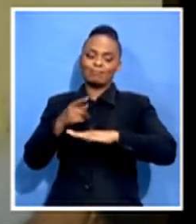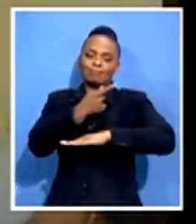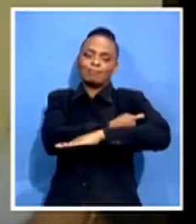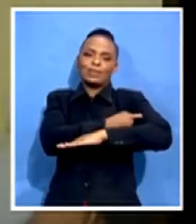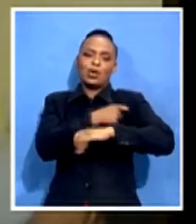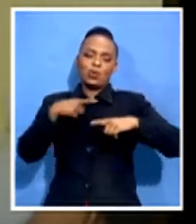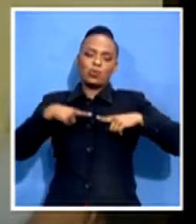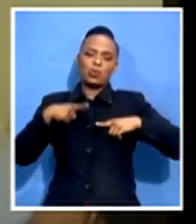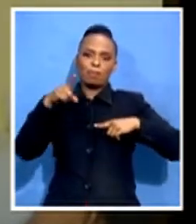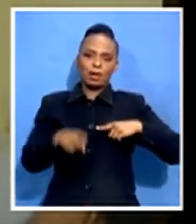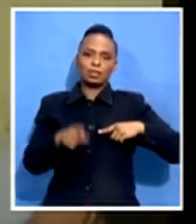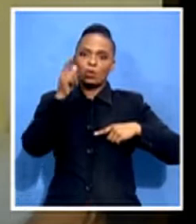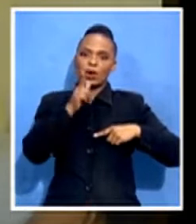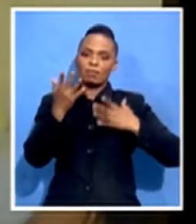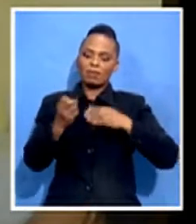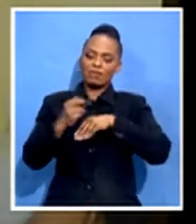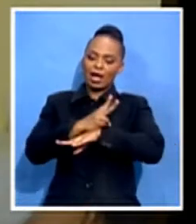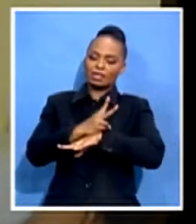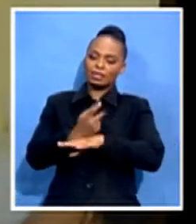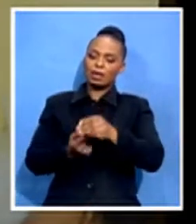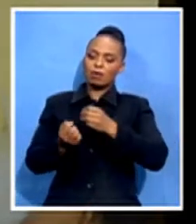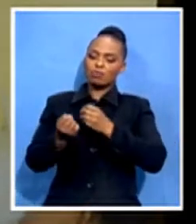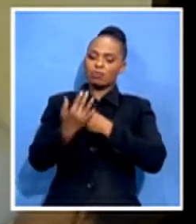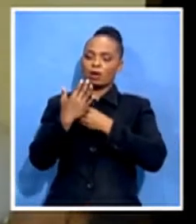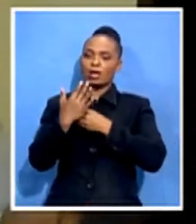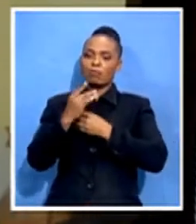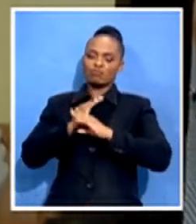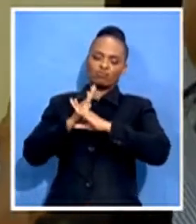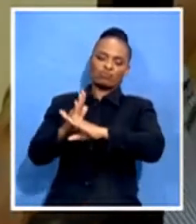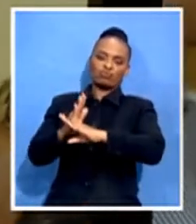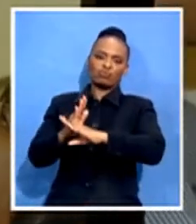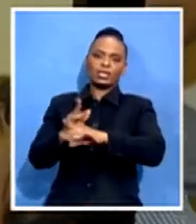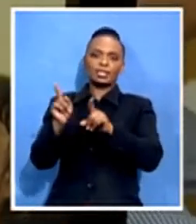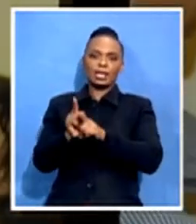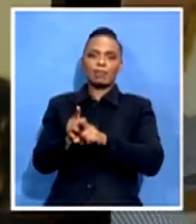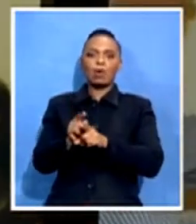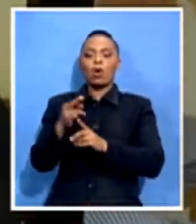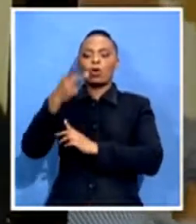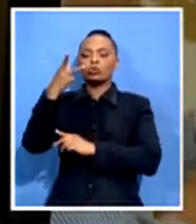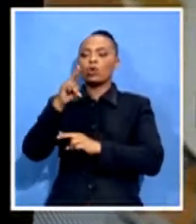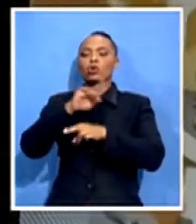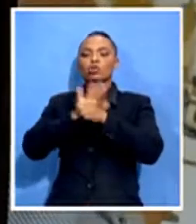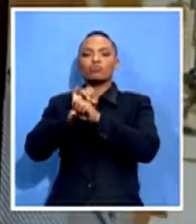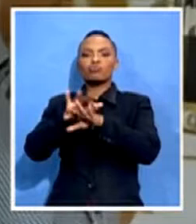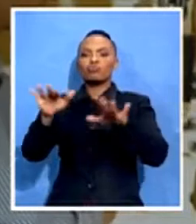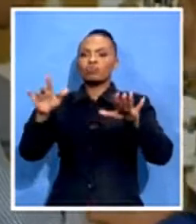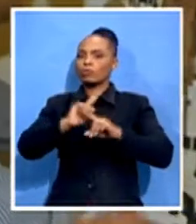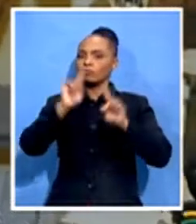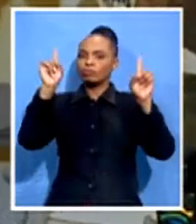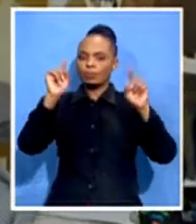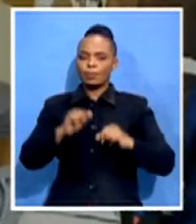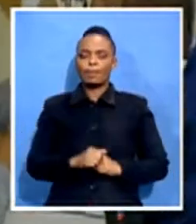and they cannot also spread it. I understand that you are utilizing churches, schools, and community centers